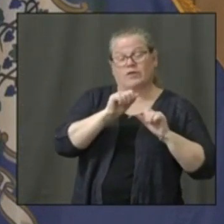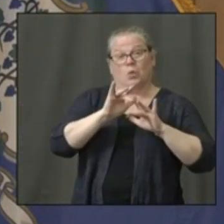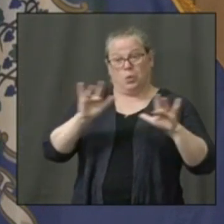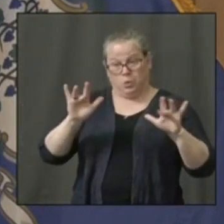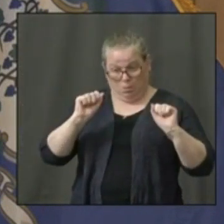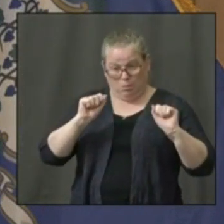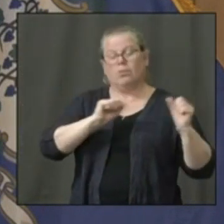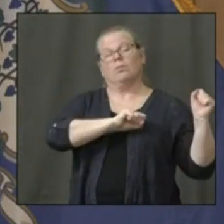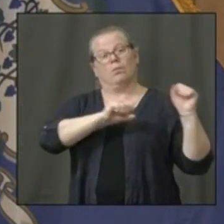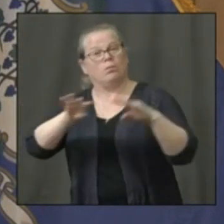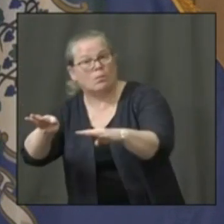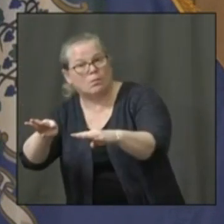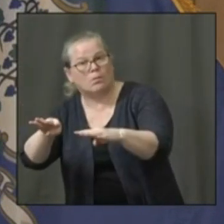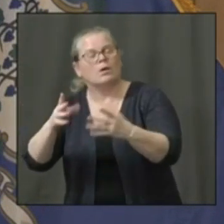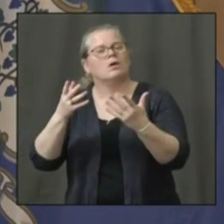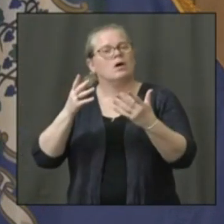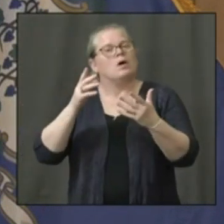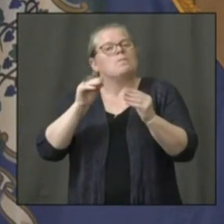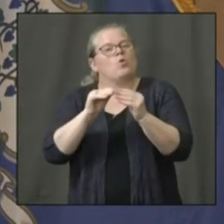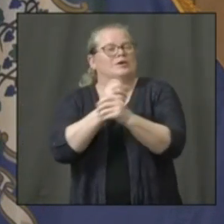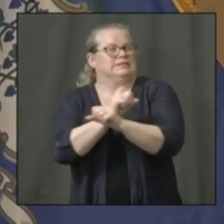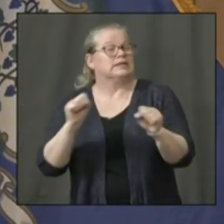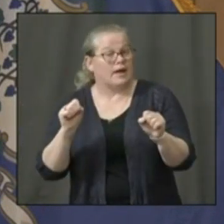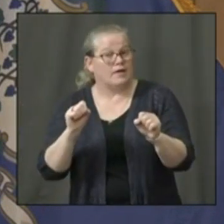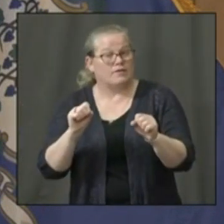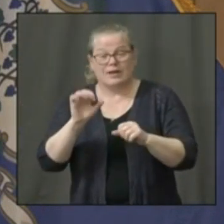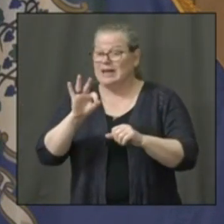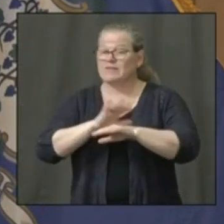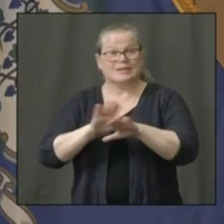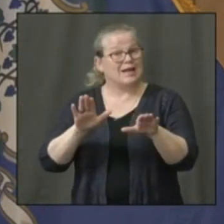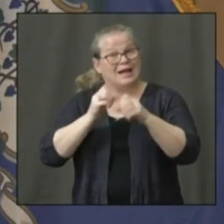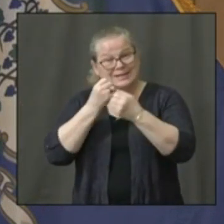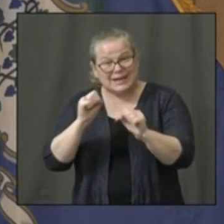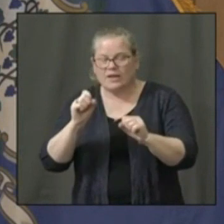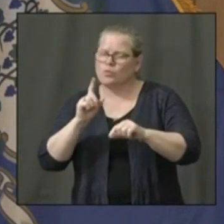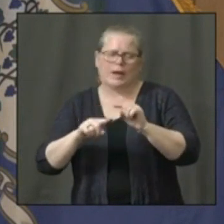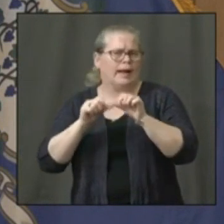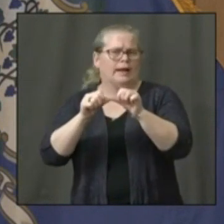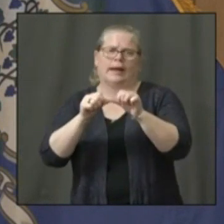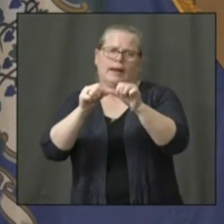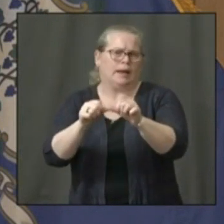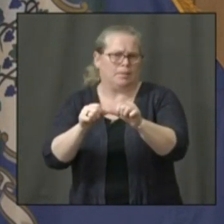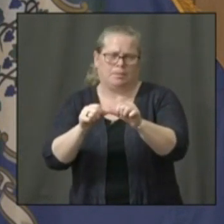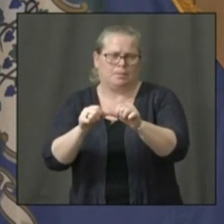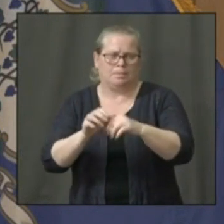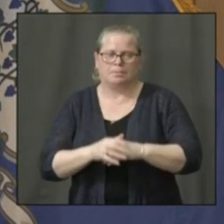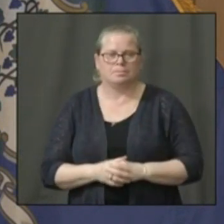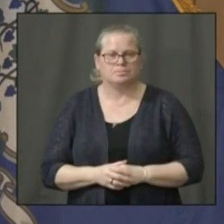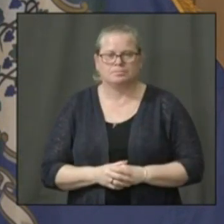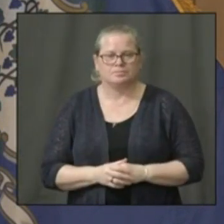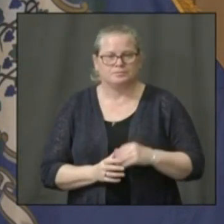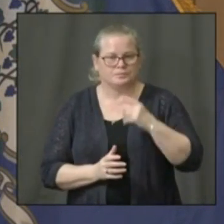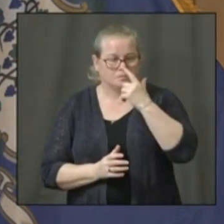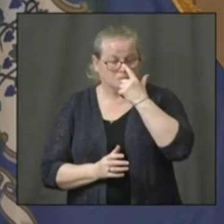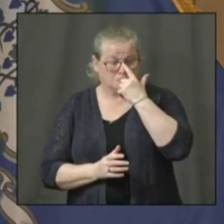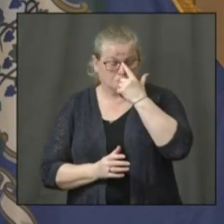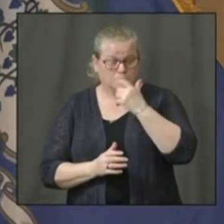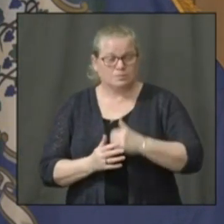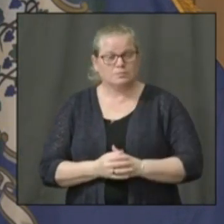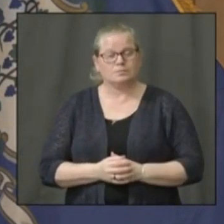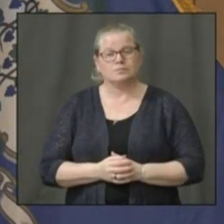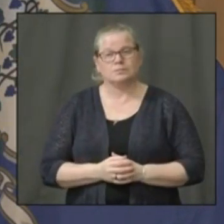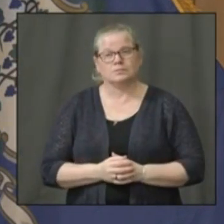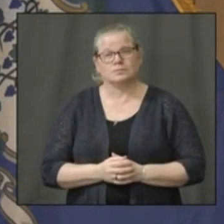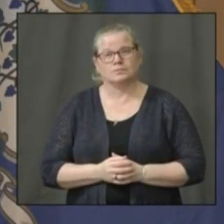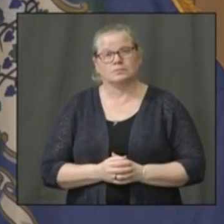safe basis. And if it's not done on a safe basis, we can't keep it going. I will tell you that thinking